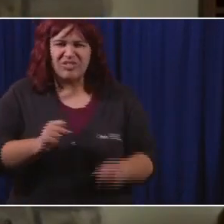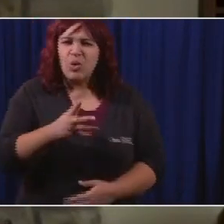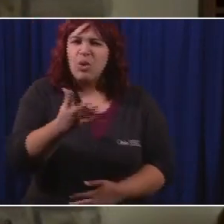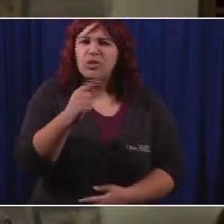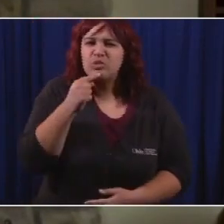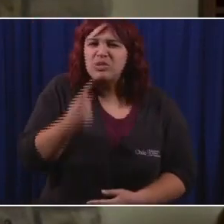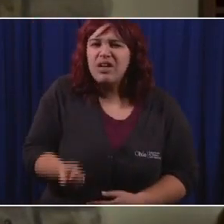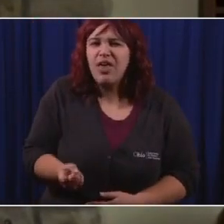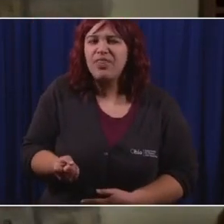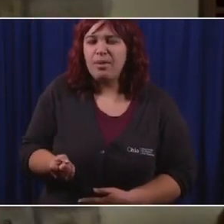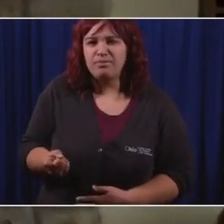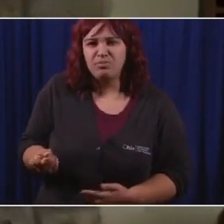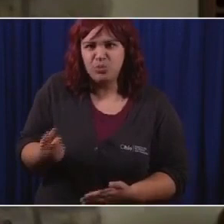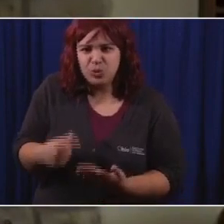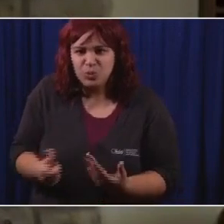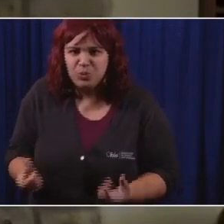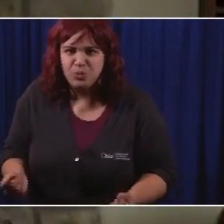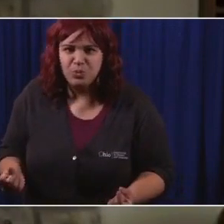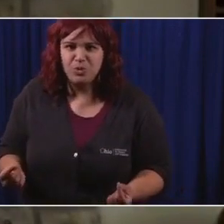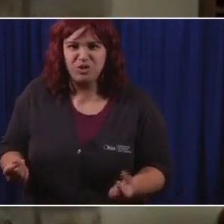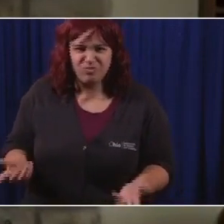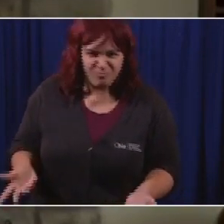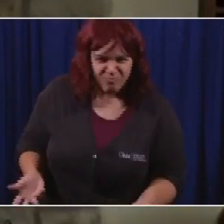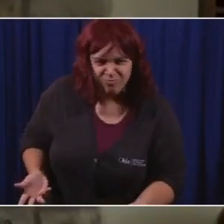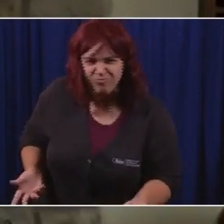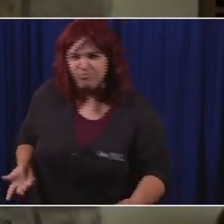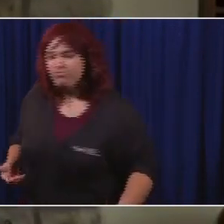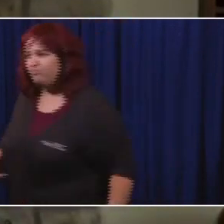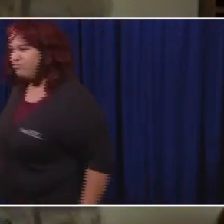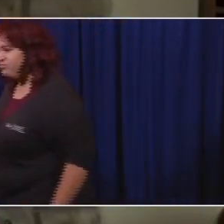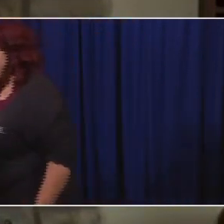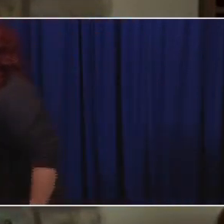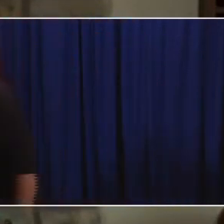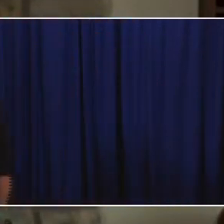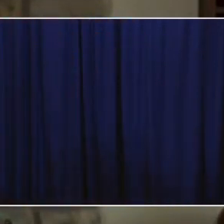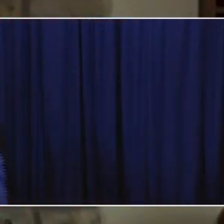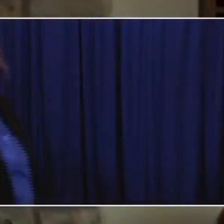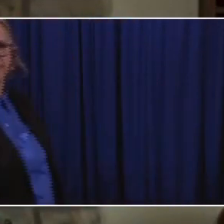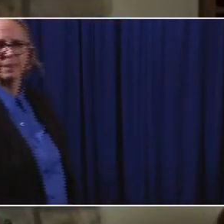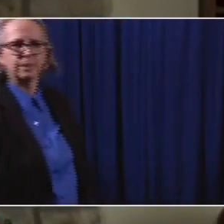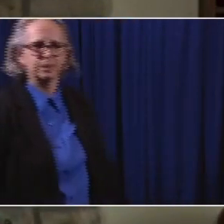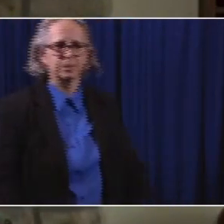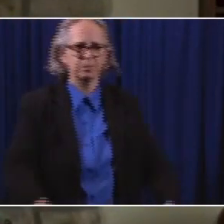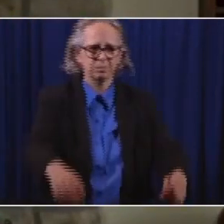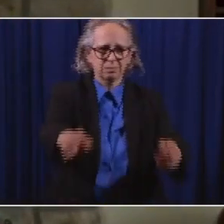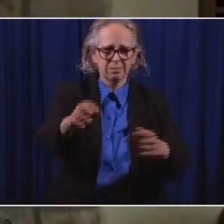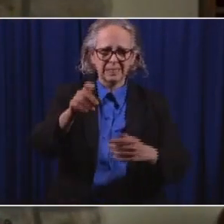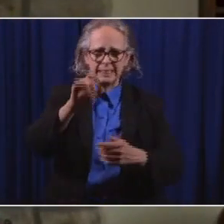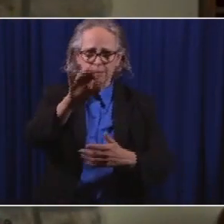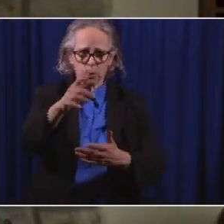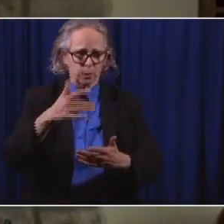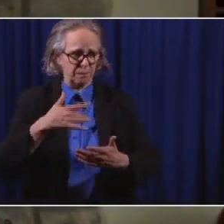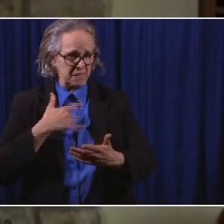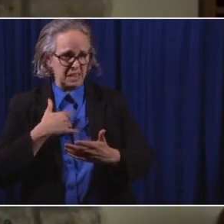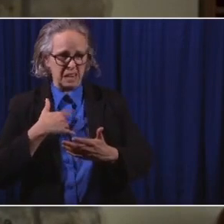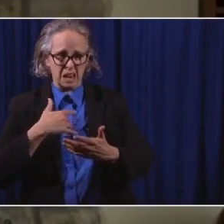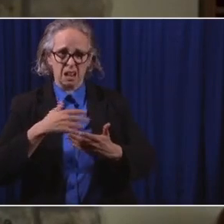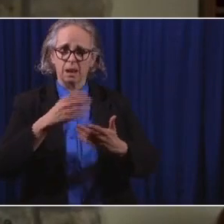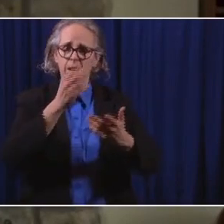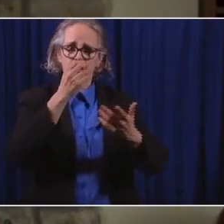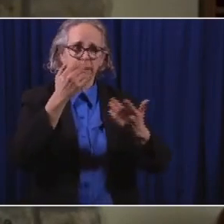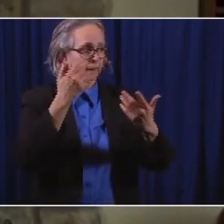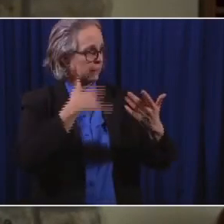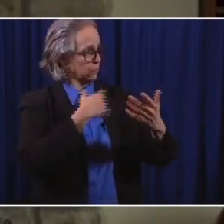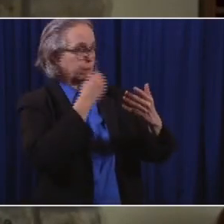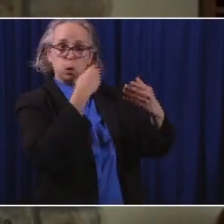in Ohio? Yeah. I mean, I think if you feel that you can go to the grocery store, you ought to be able to feel you can go to vote. What I think